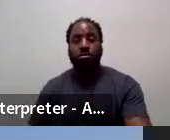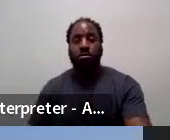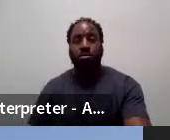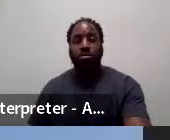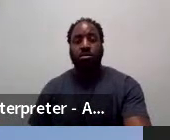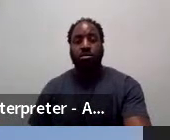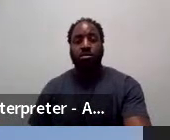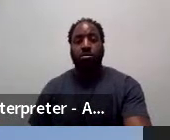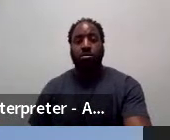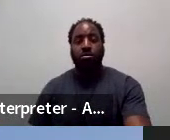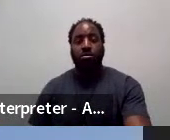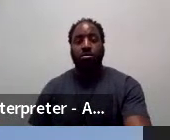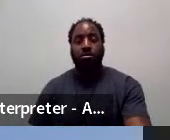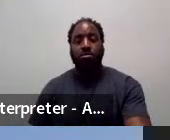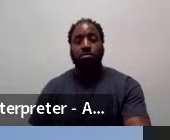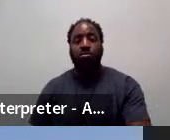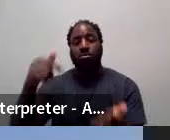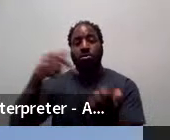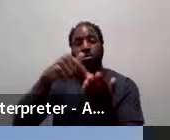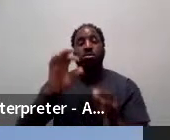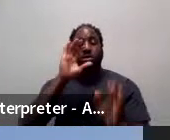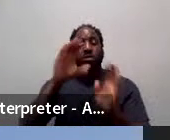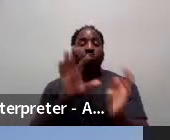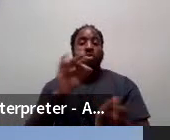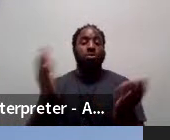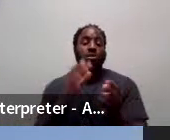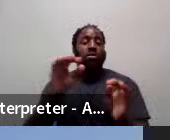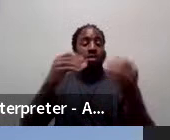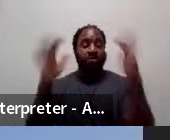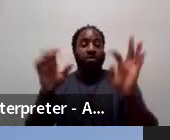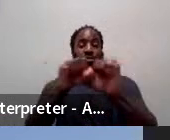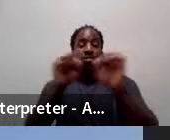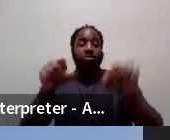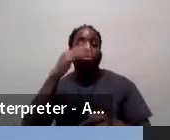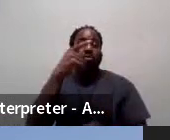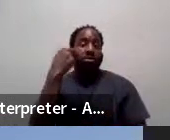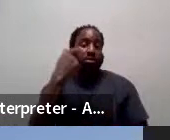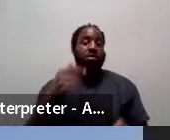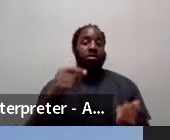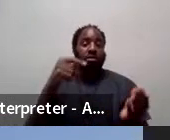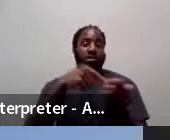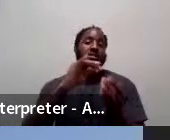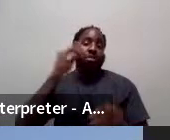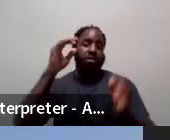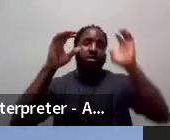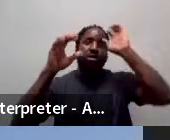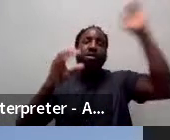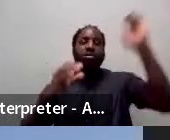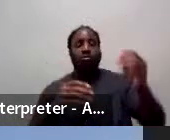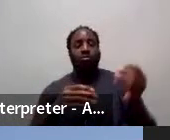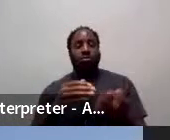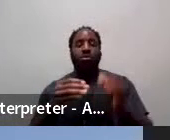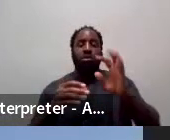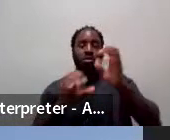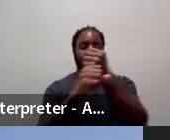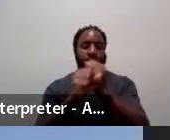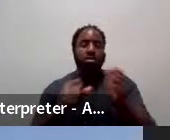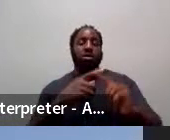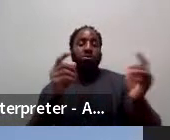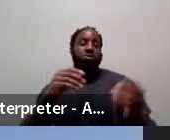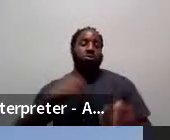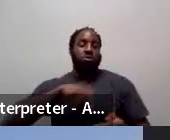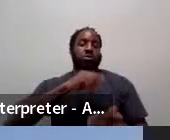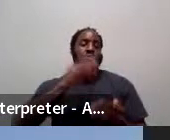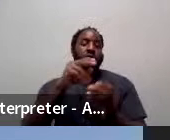is a rendering of what the completed station will look like. Obviously, this is a conceptual rendering, but we are going to be utilizing Metro